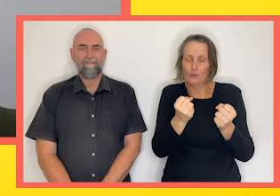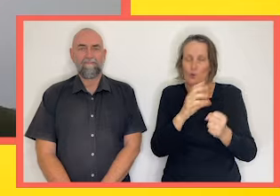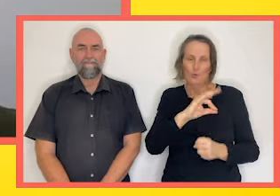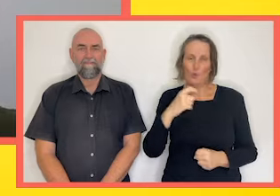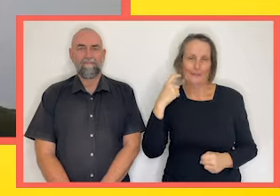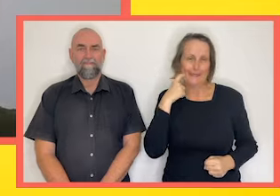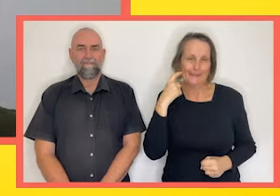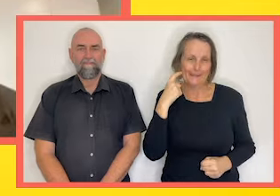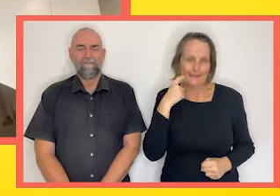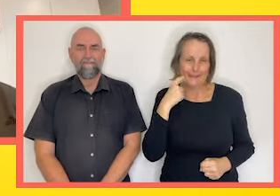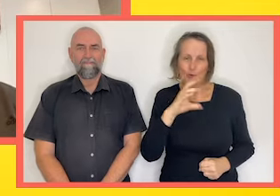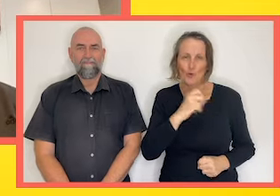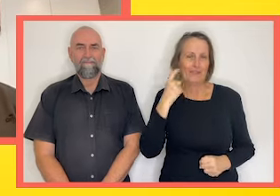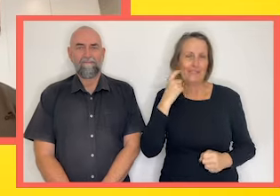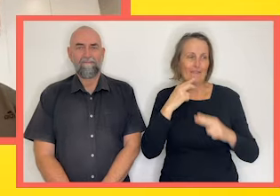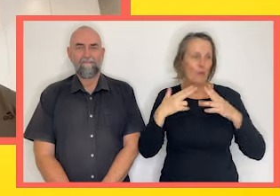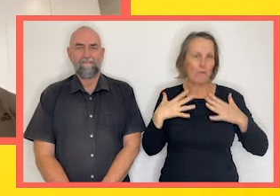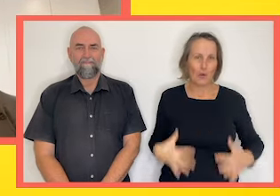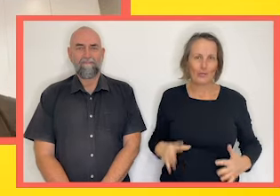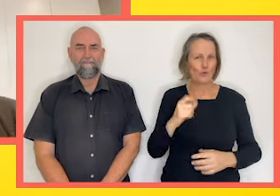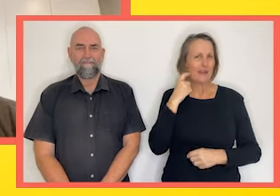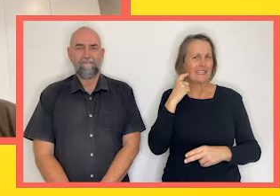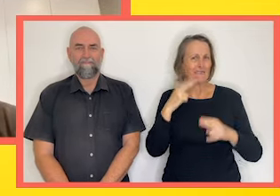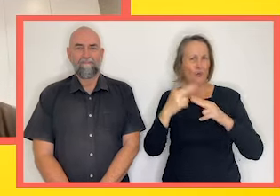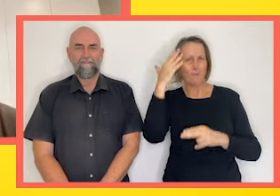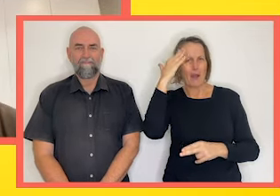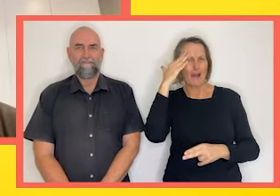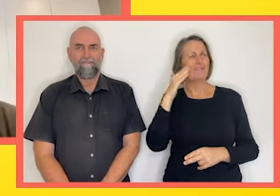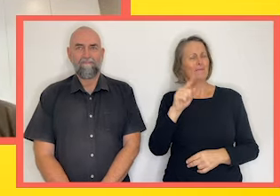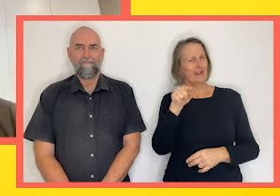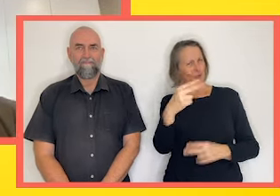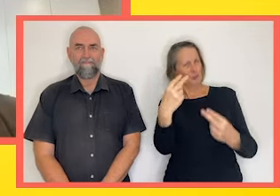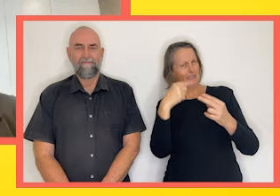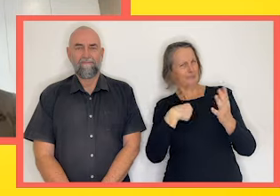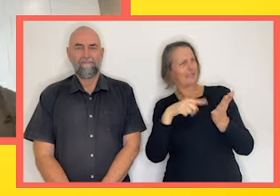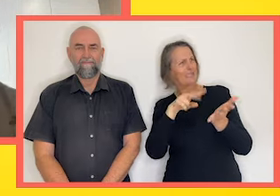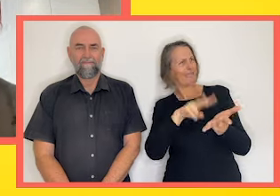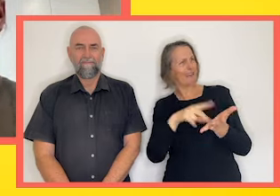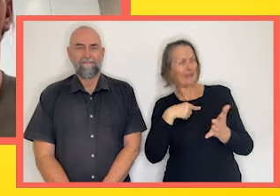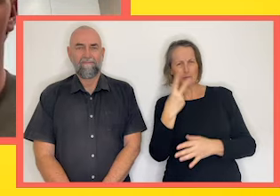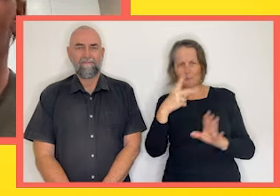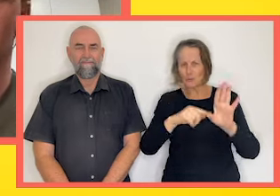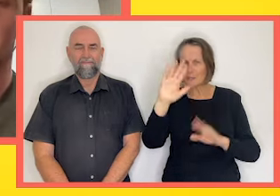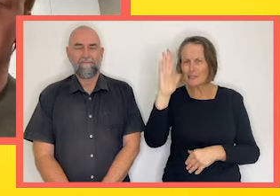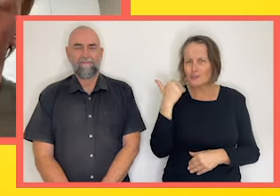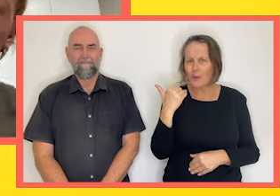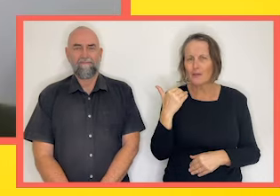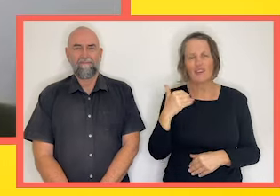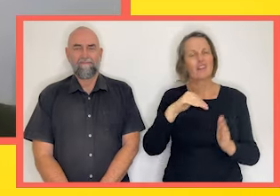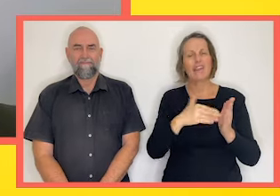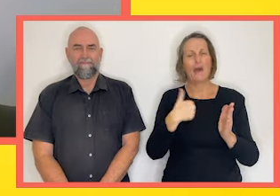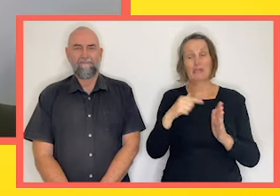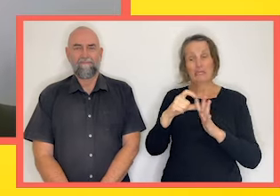only physically but mentally. But geez, that's a couple of years ago now. Like I'm a changed man. I swim in the pool nowadays. So